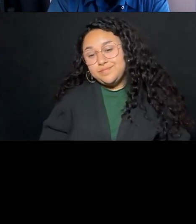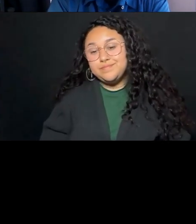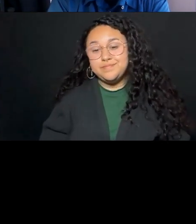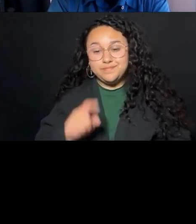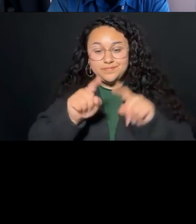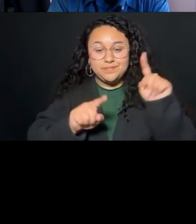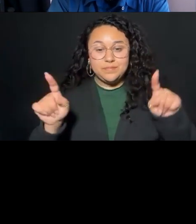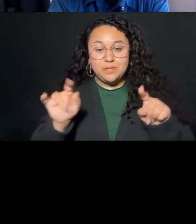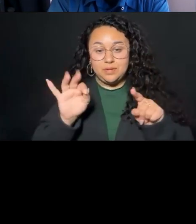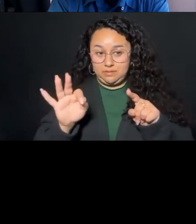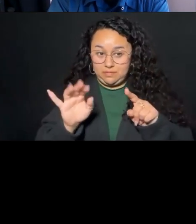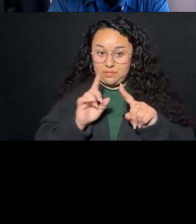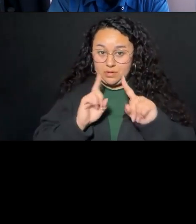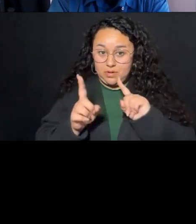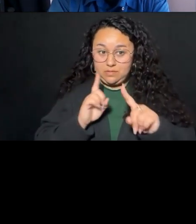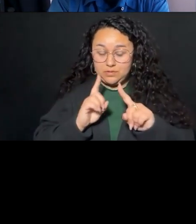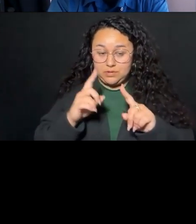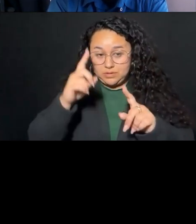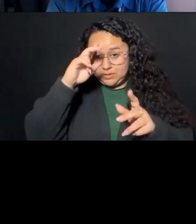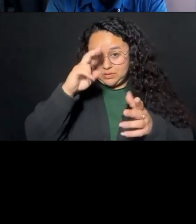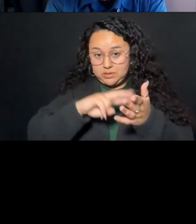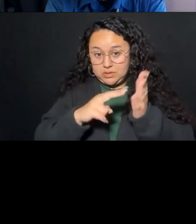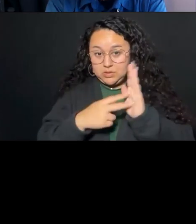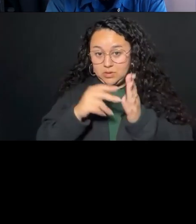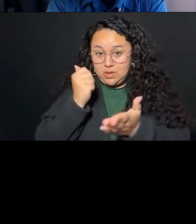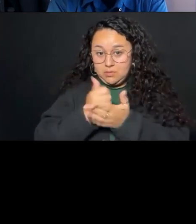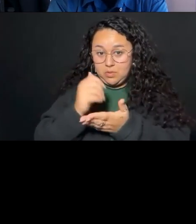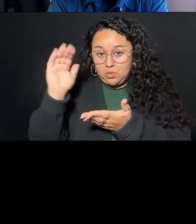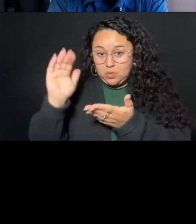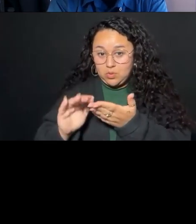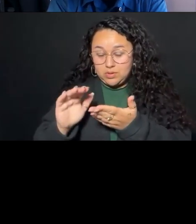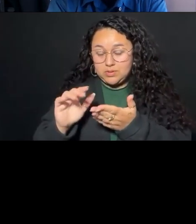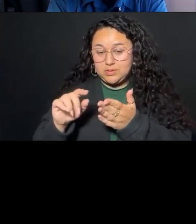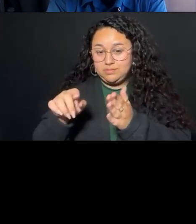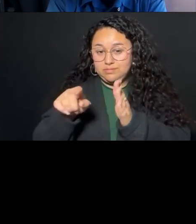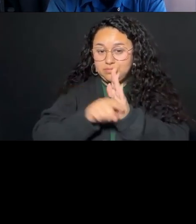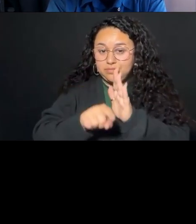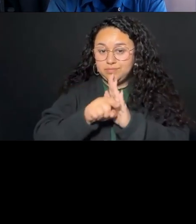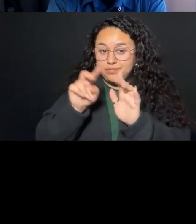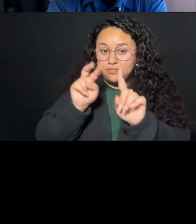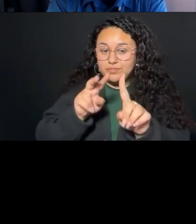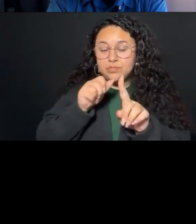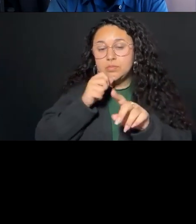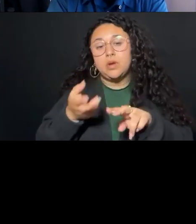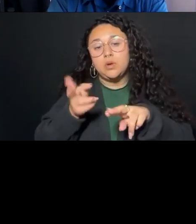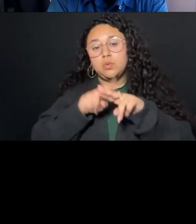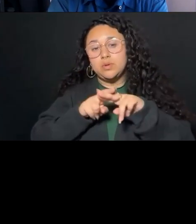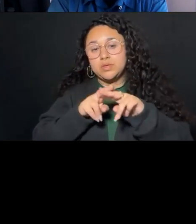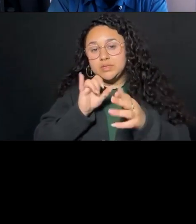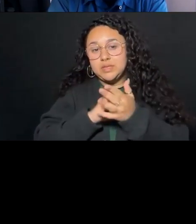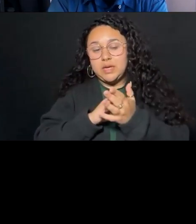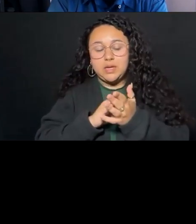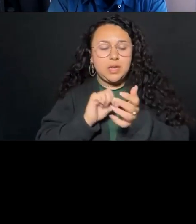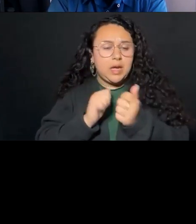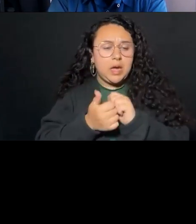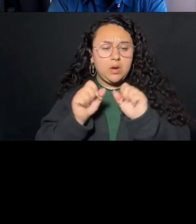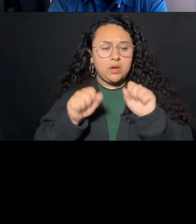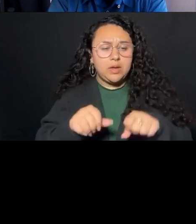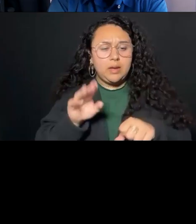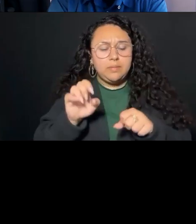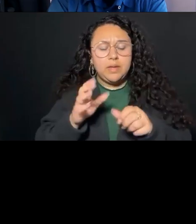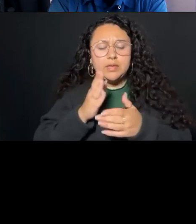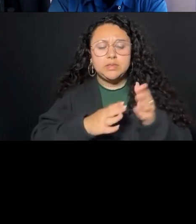is the conversation's intention to help reduce stigma and shame, not increase it? So how can there be